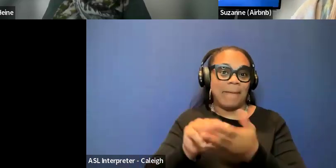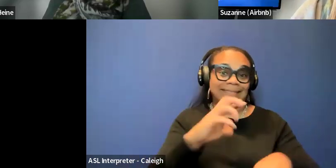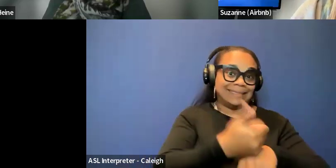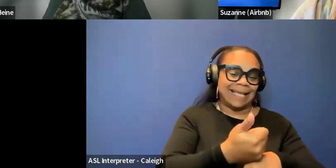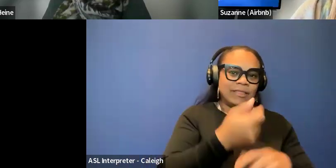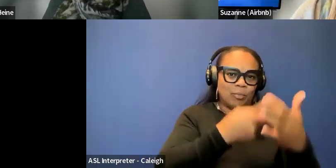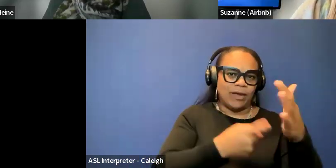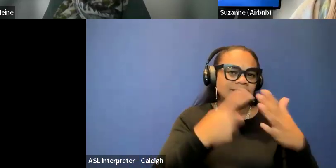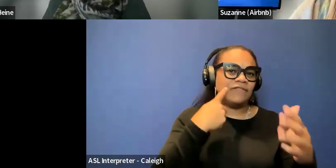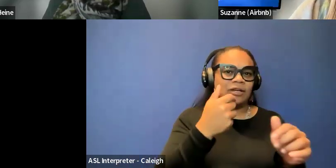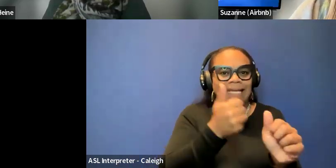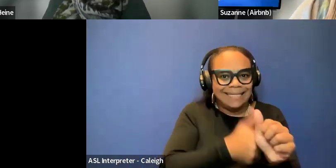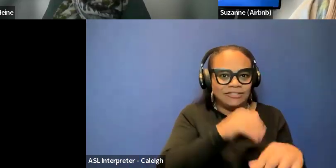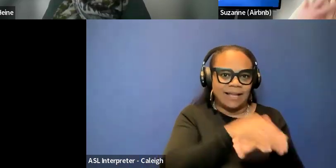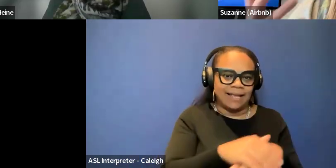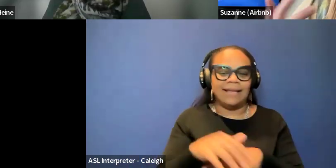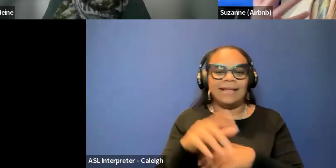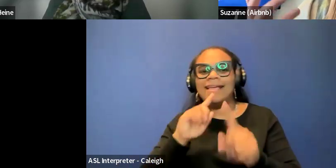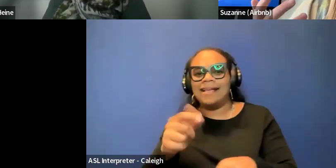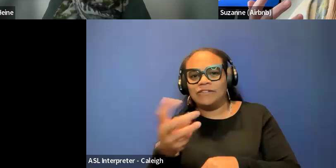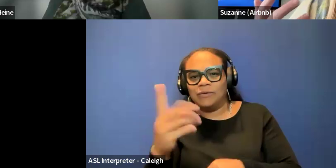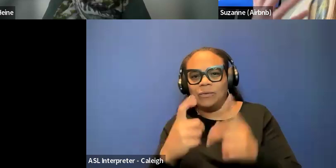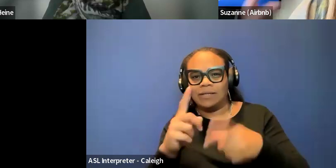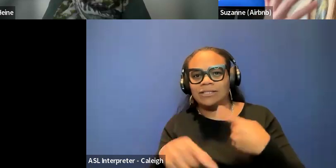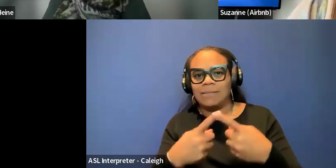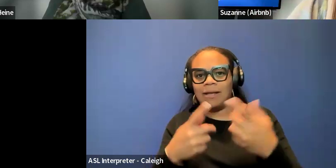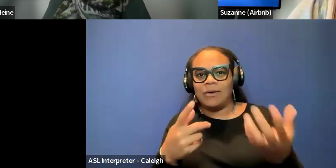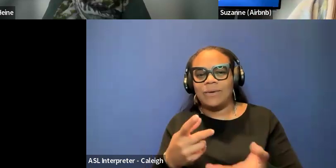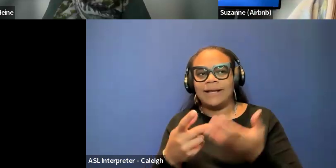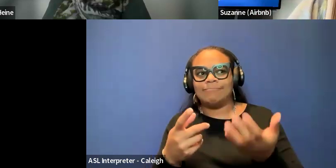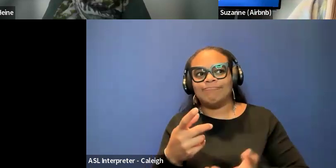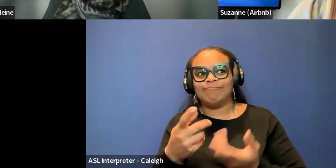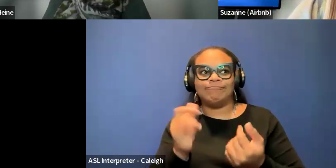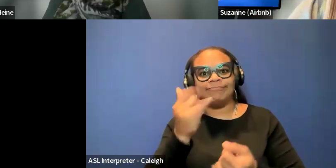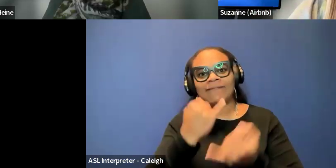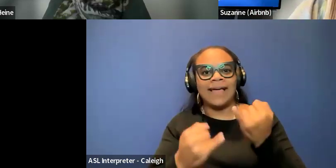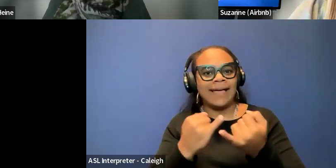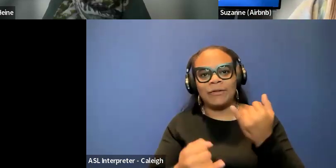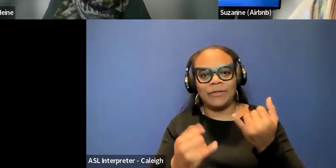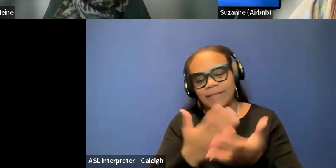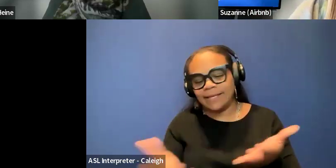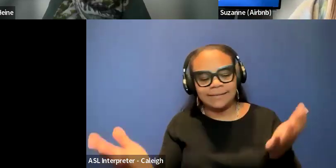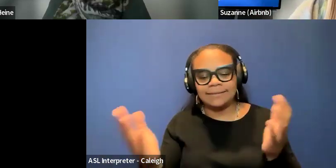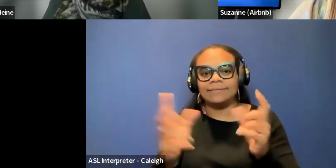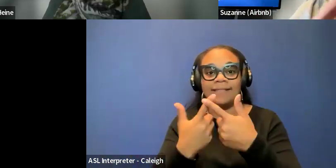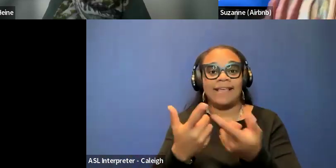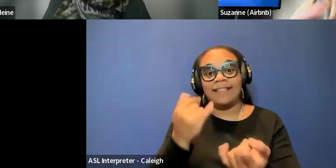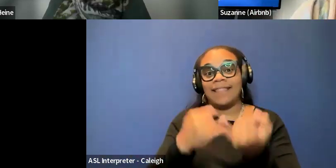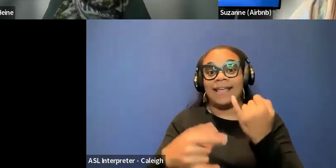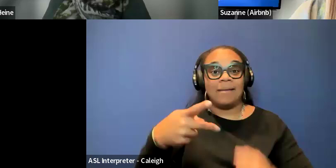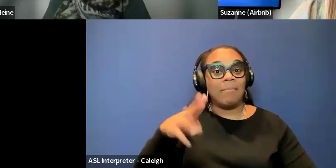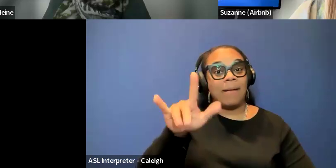quick questions, just to sort of final things, and then you publish the listing.